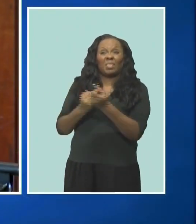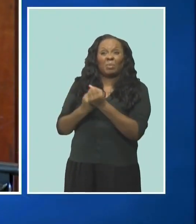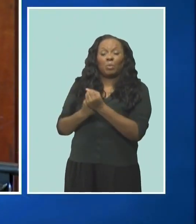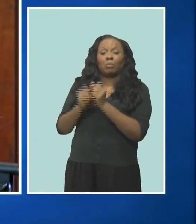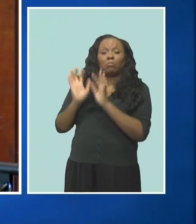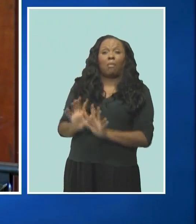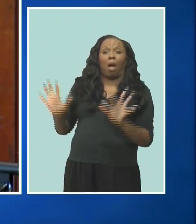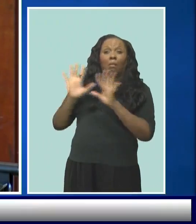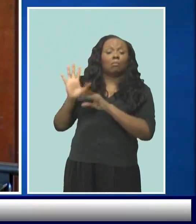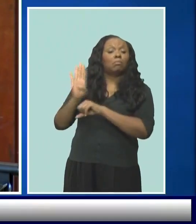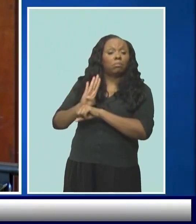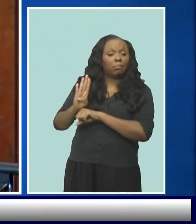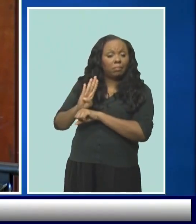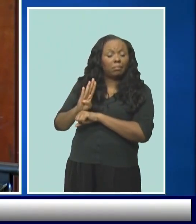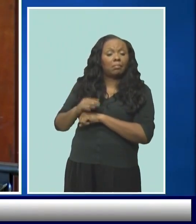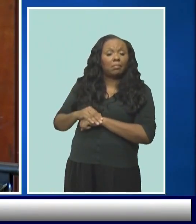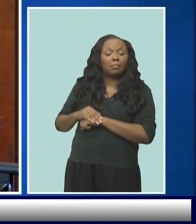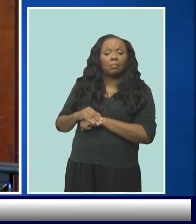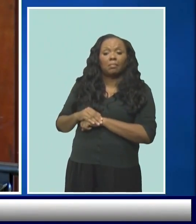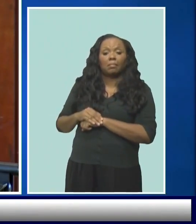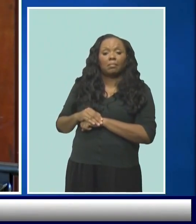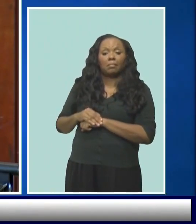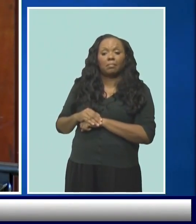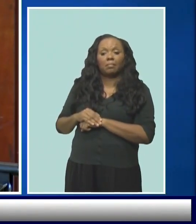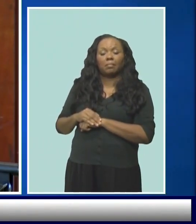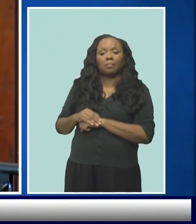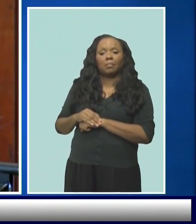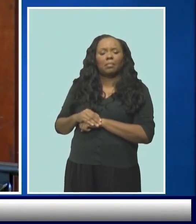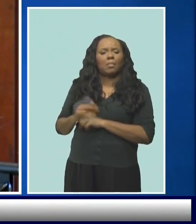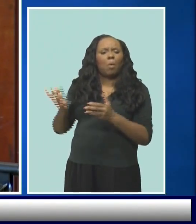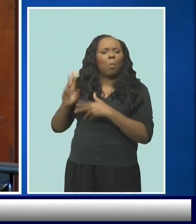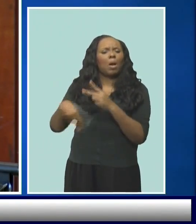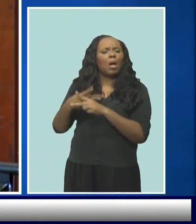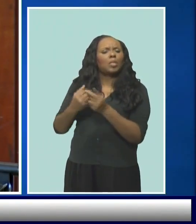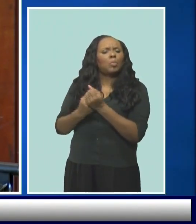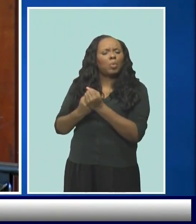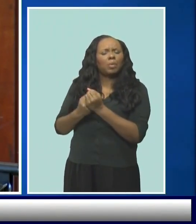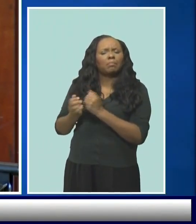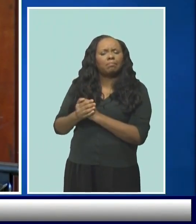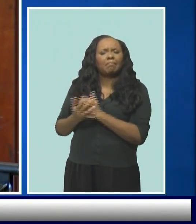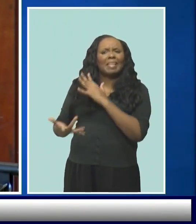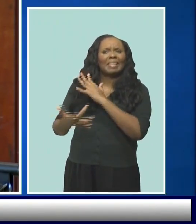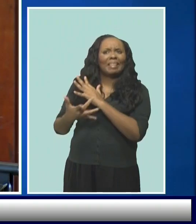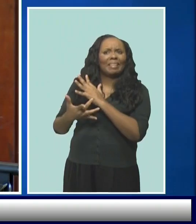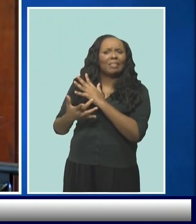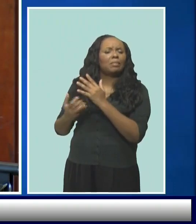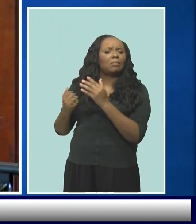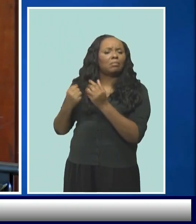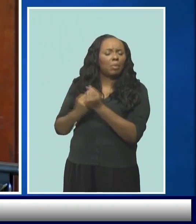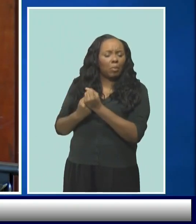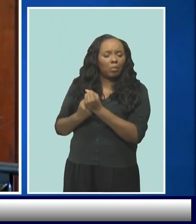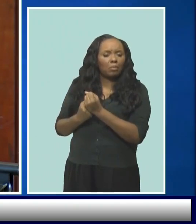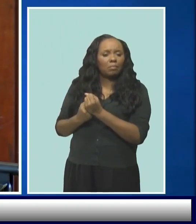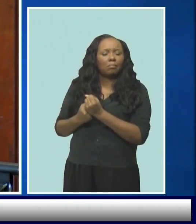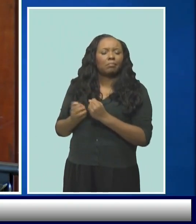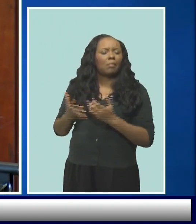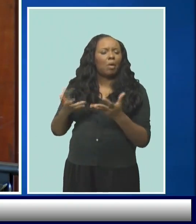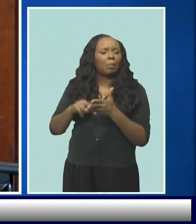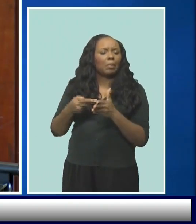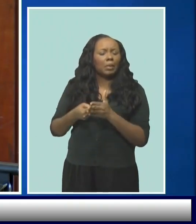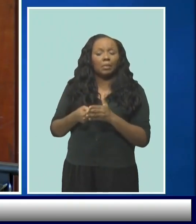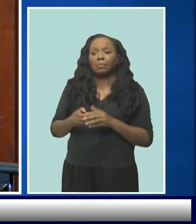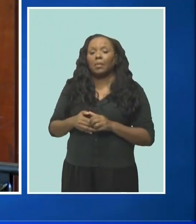across Barbados is in terms of technical support. Technical support meaning that if you have a problem